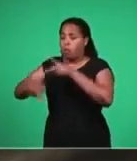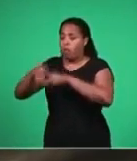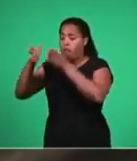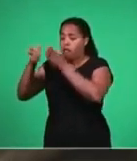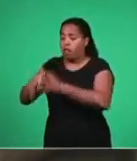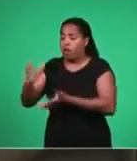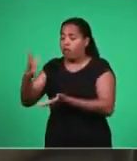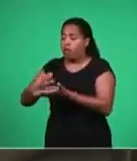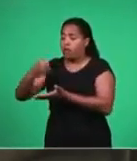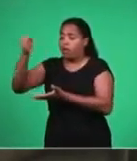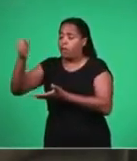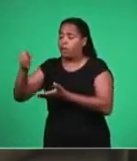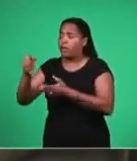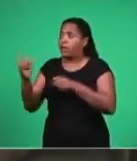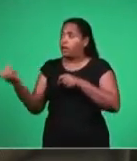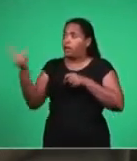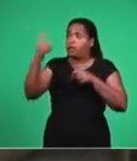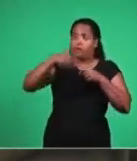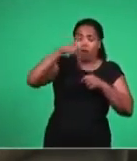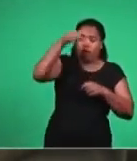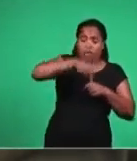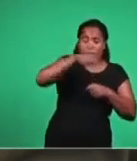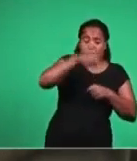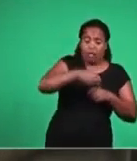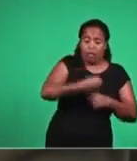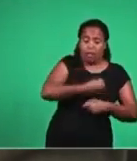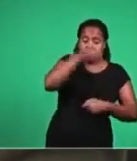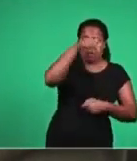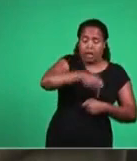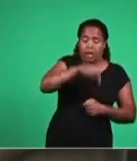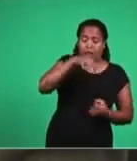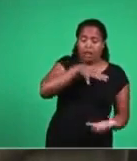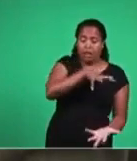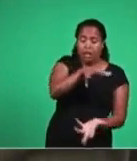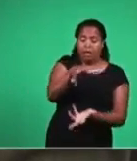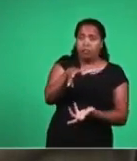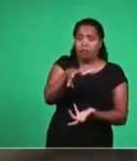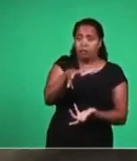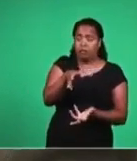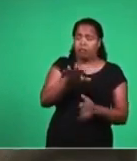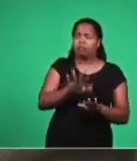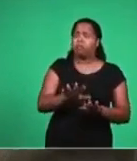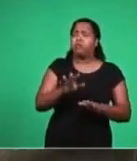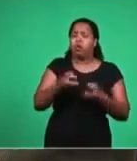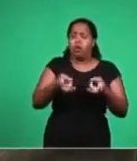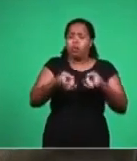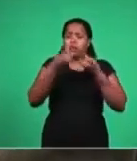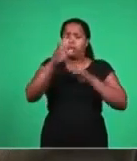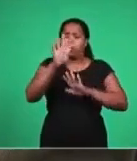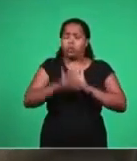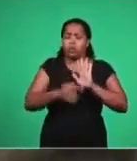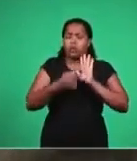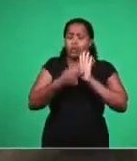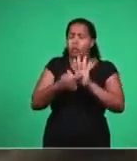that someone is saying when they are afflicted, the unfaithful church calling for the church to come